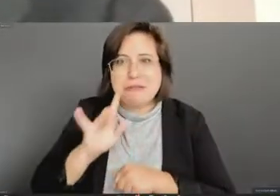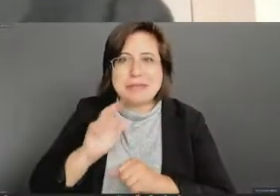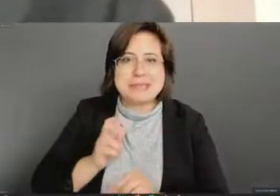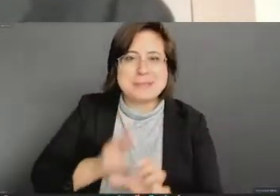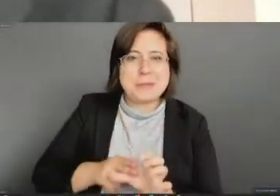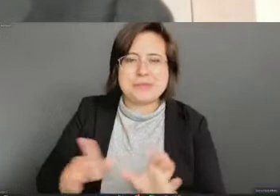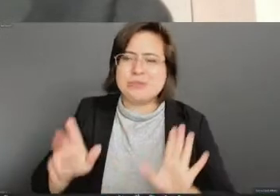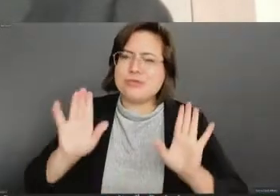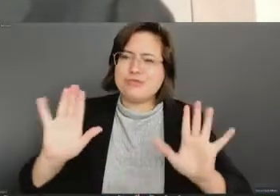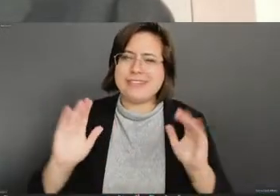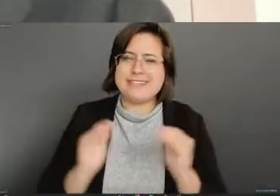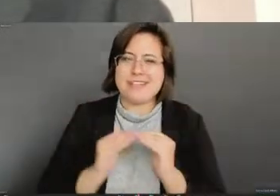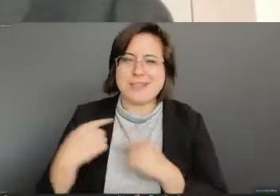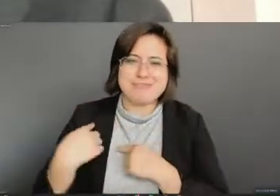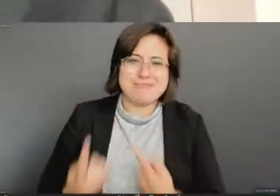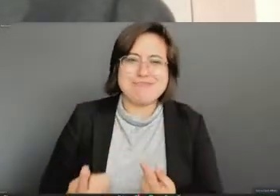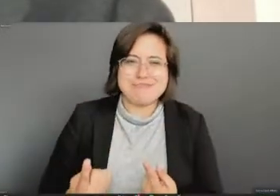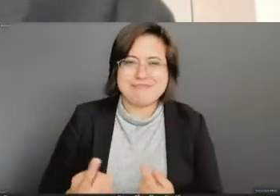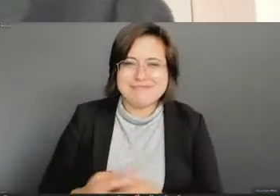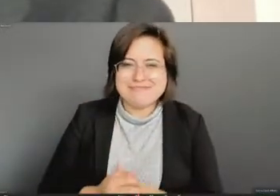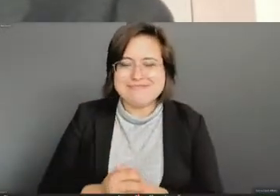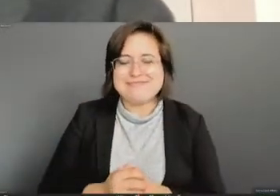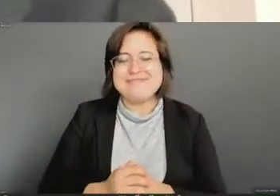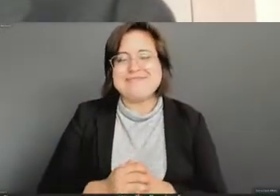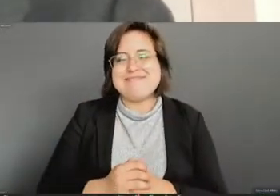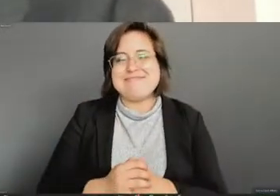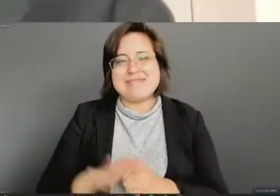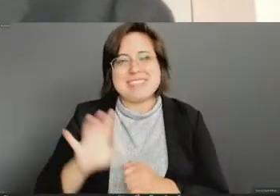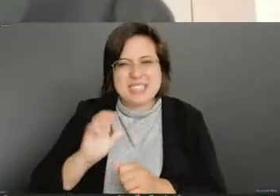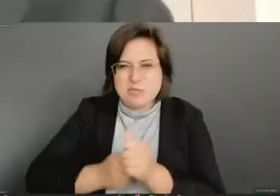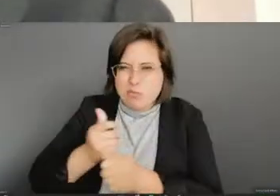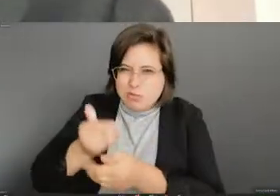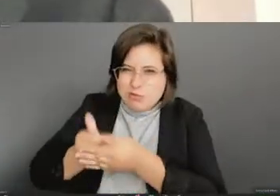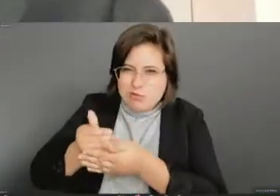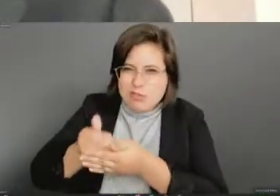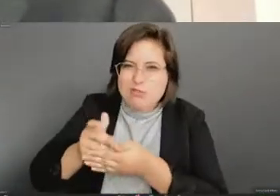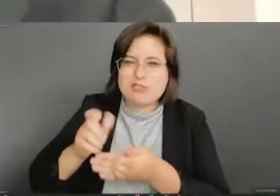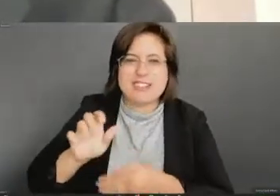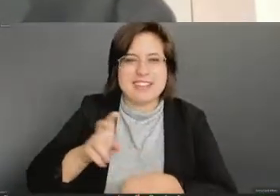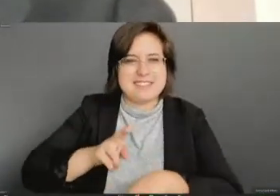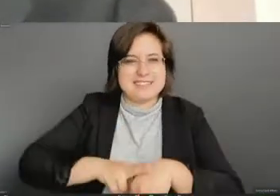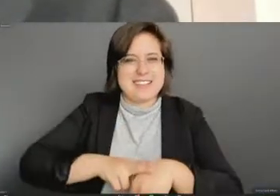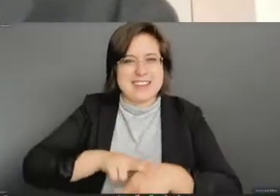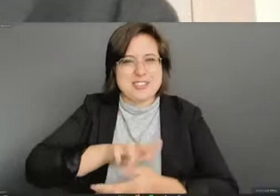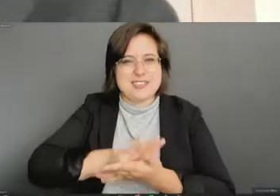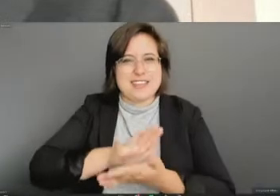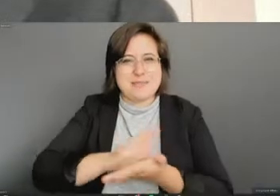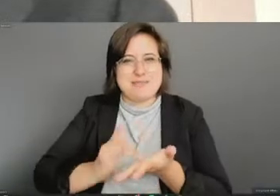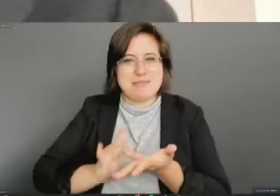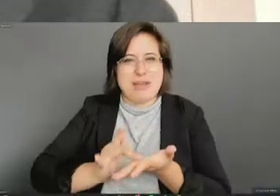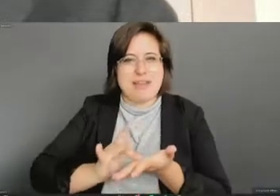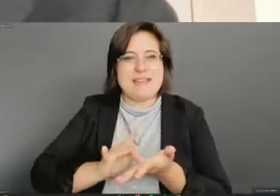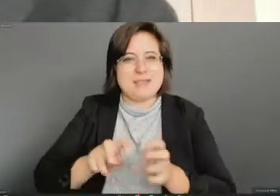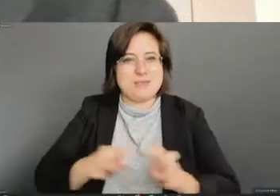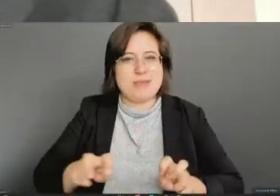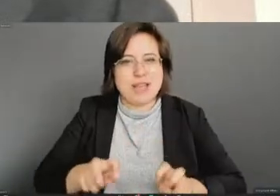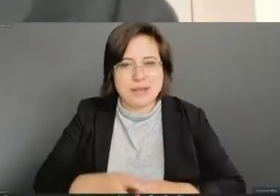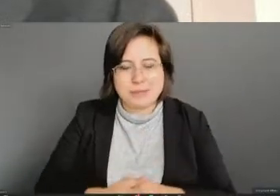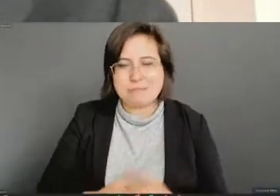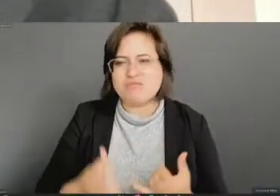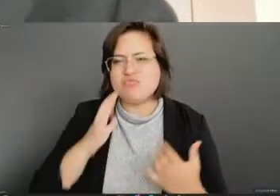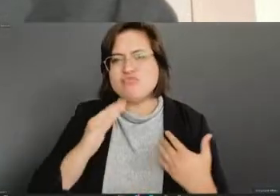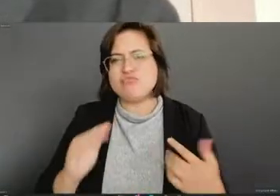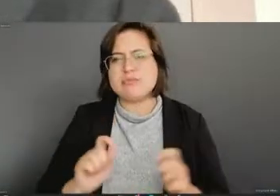colleague. That's the most closely I've worked with him was in the context of that National Academy of Medicine panel. I'm going to share my